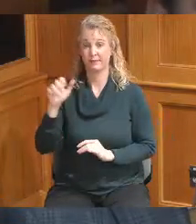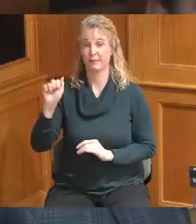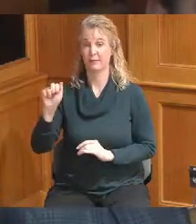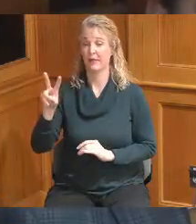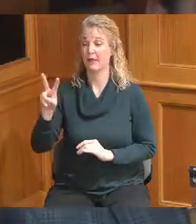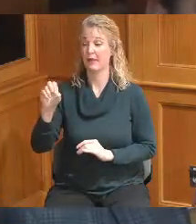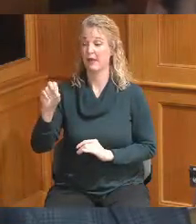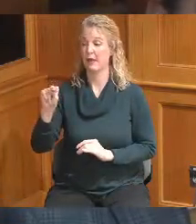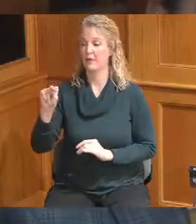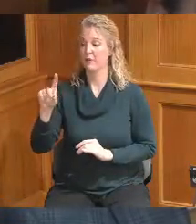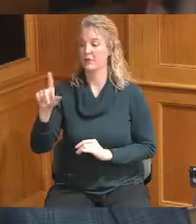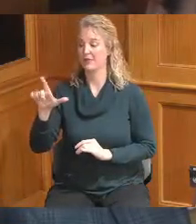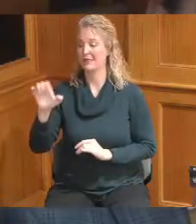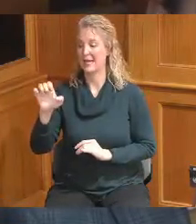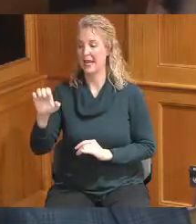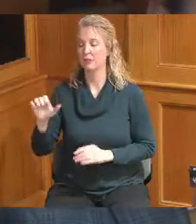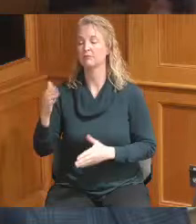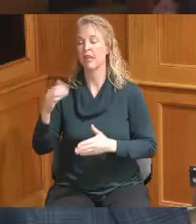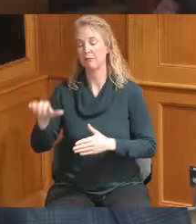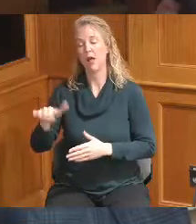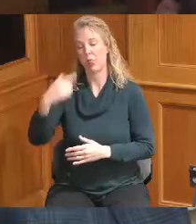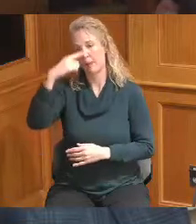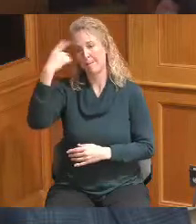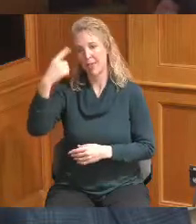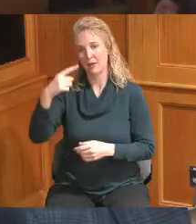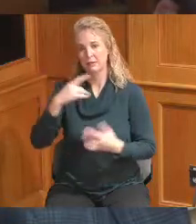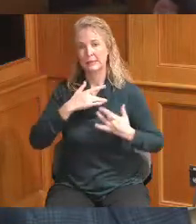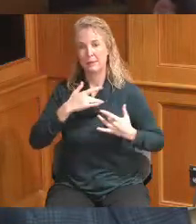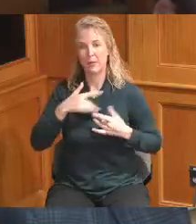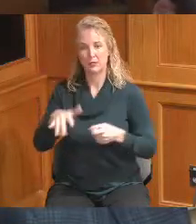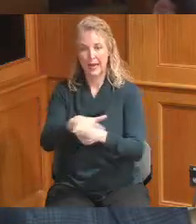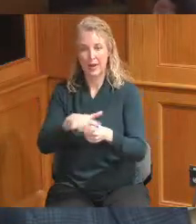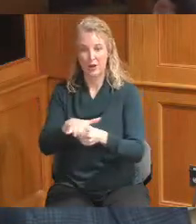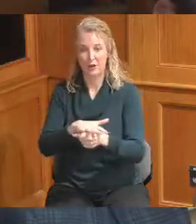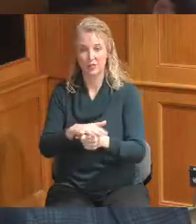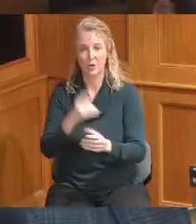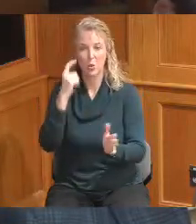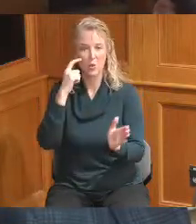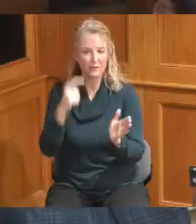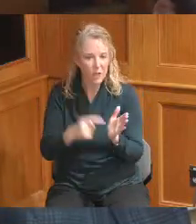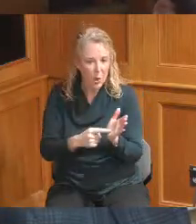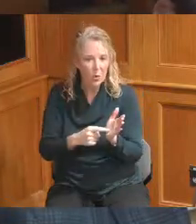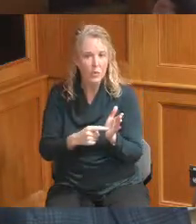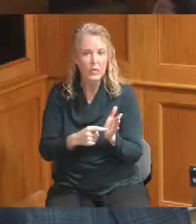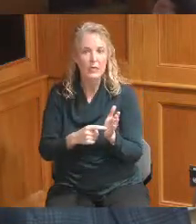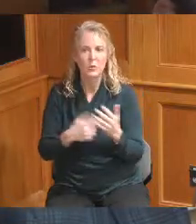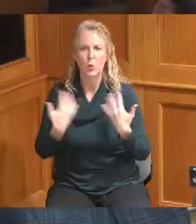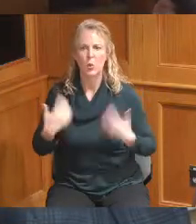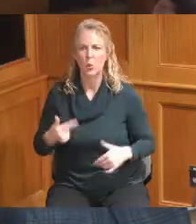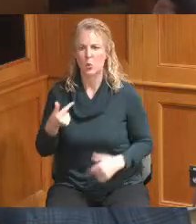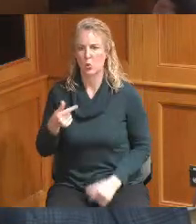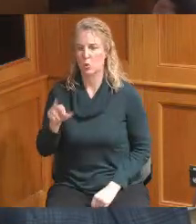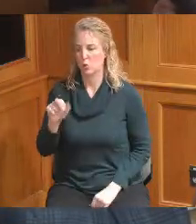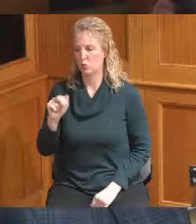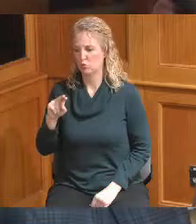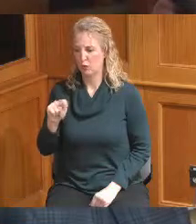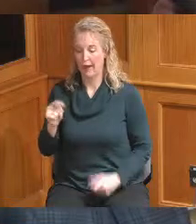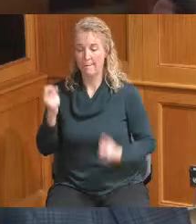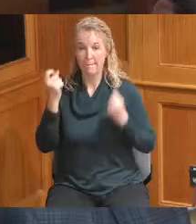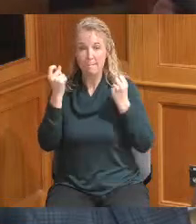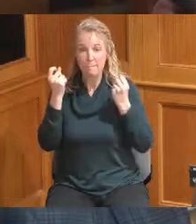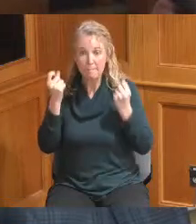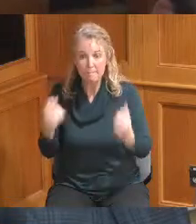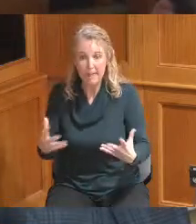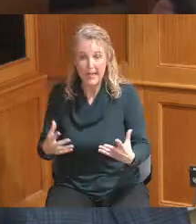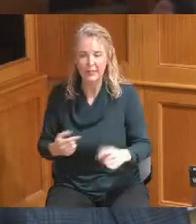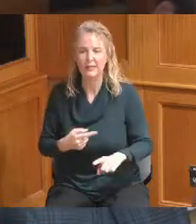Avondale and some of these other black neighborhoods, there seems to be a convergence of grants. I don't know who